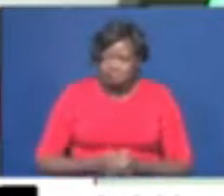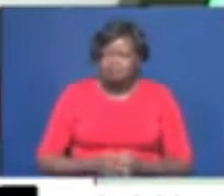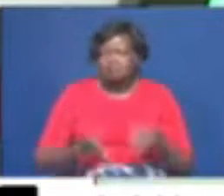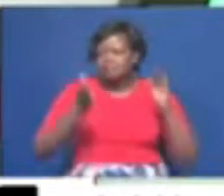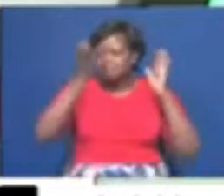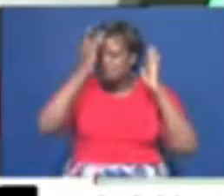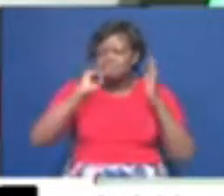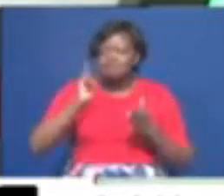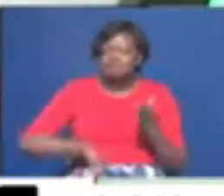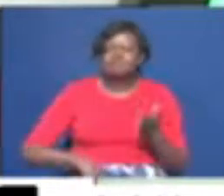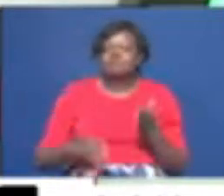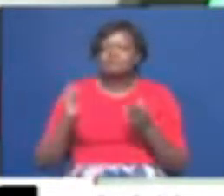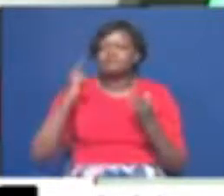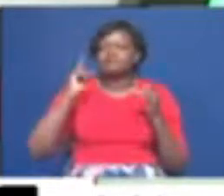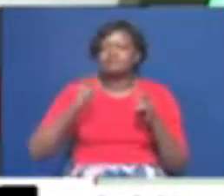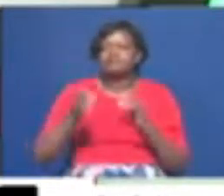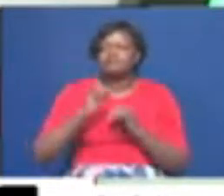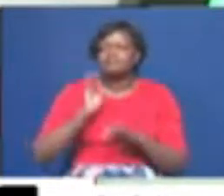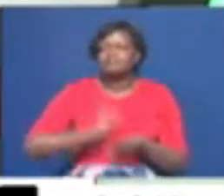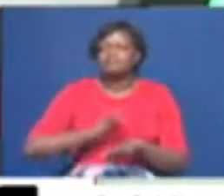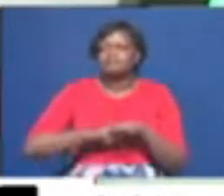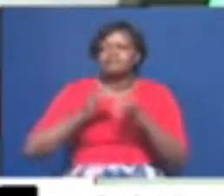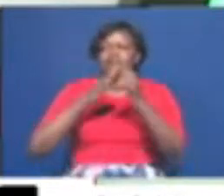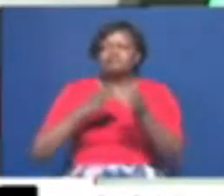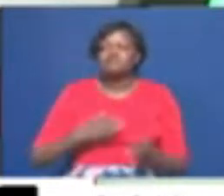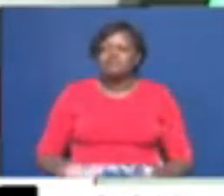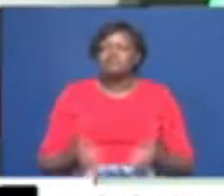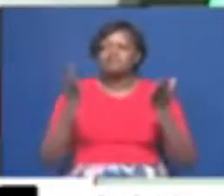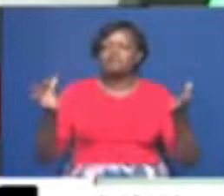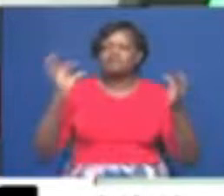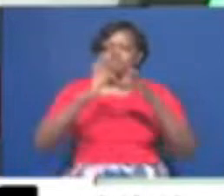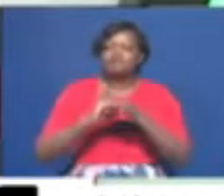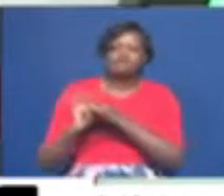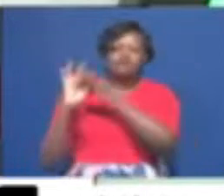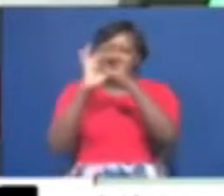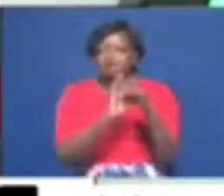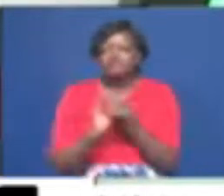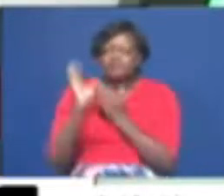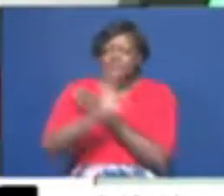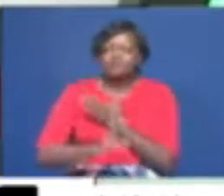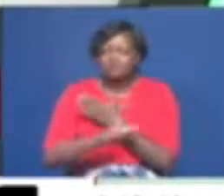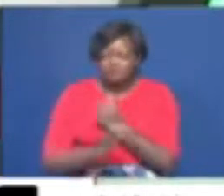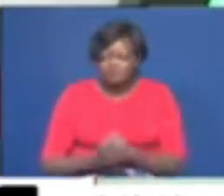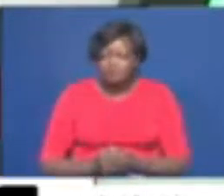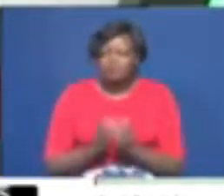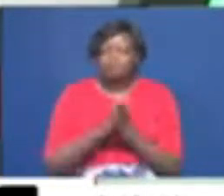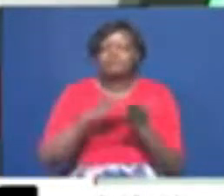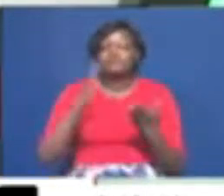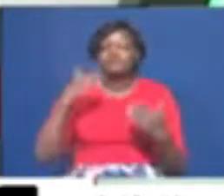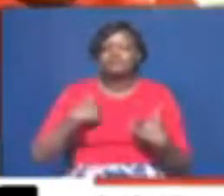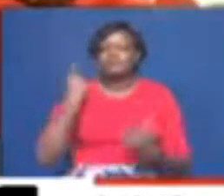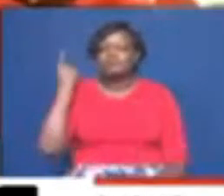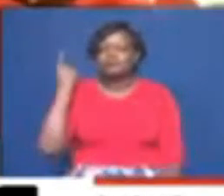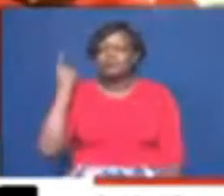leaders whose true intent is to promote unity and cohesion in the country. Juni Karisa Mbele with that